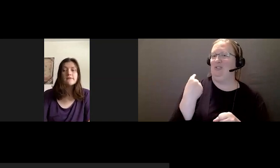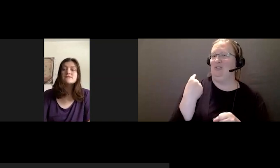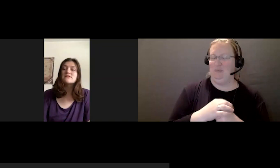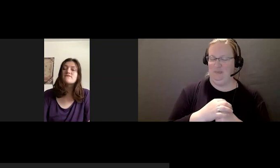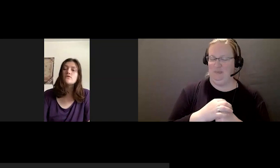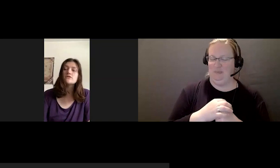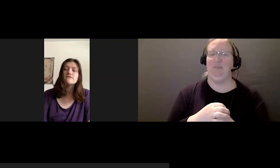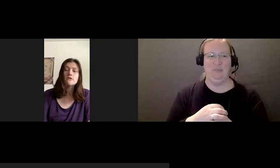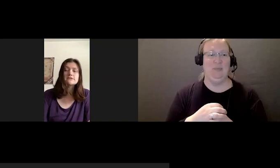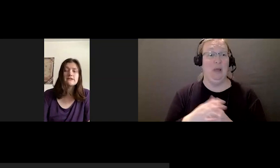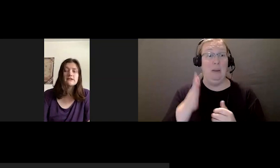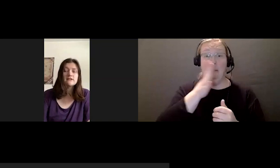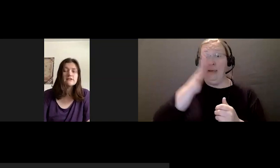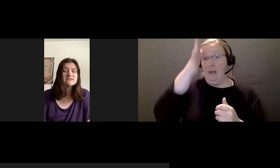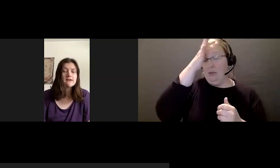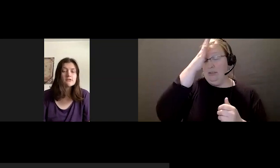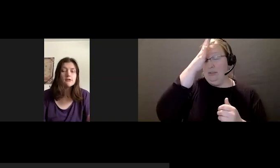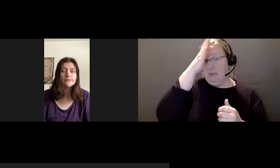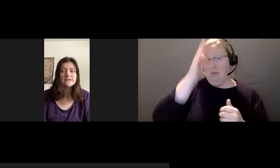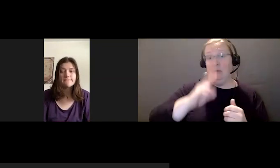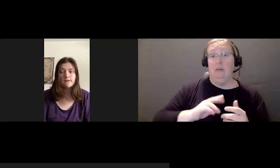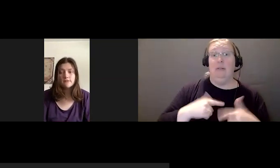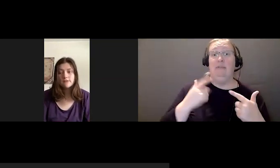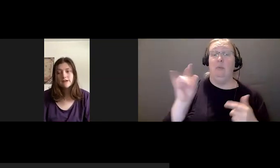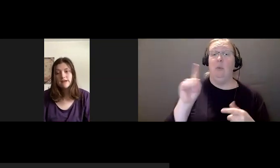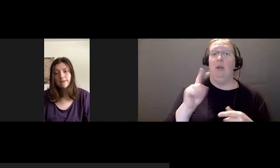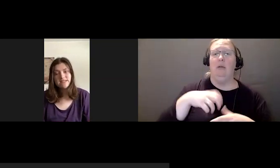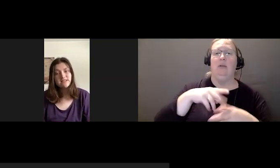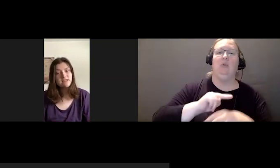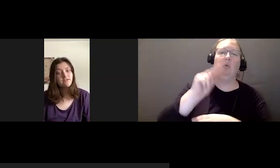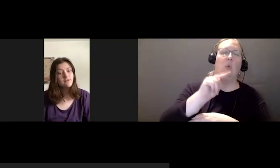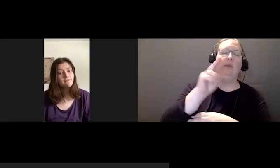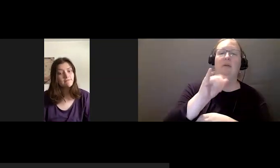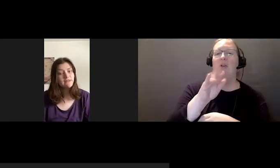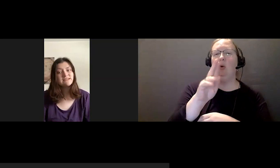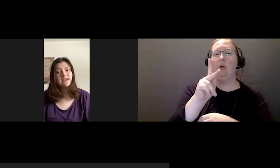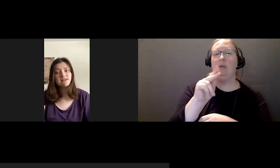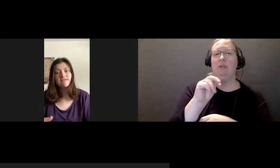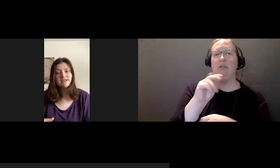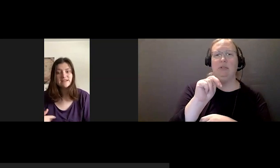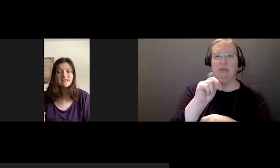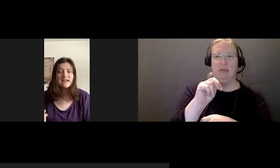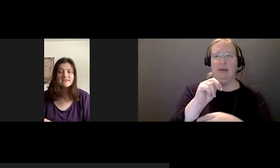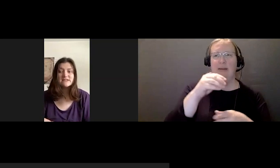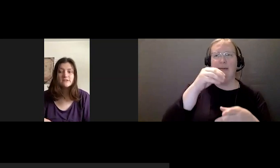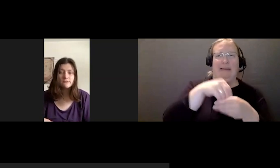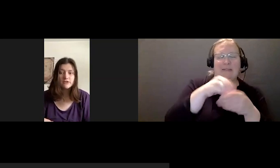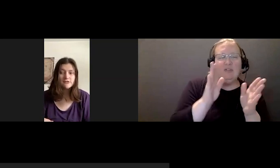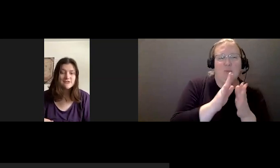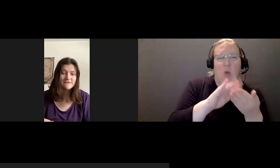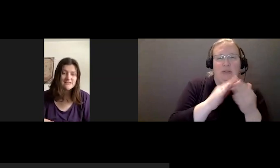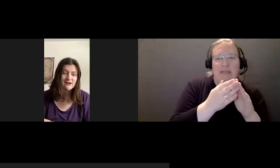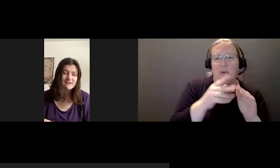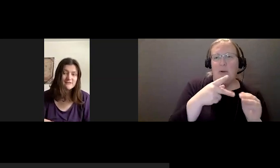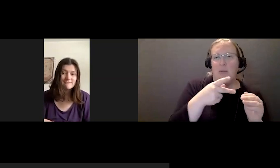My parents live north of Yorkton in a little town called Priestville, and my sister is now living in Saskatoon with